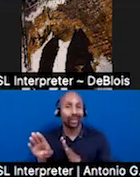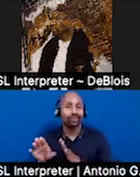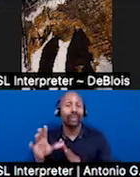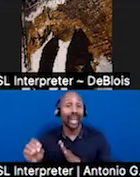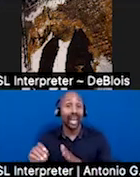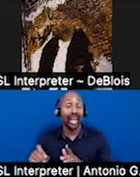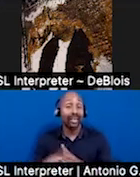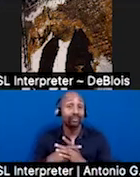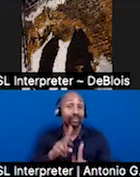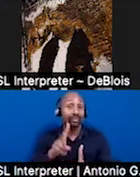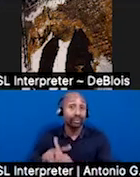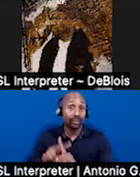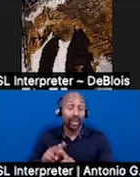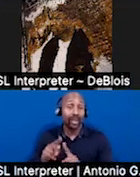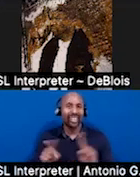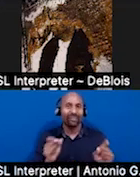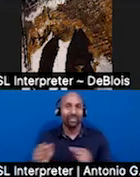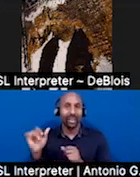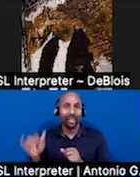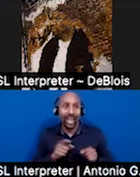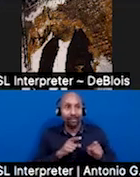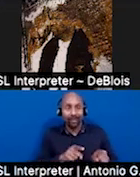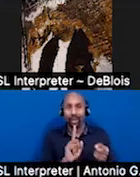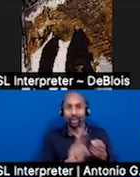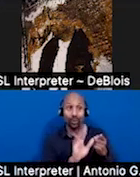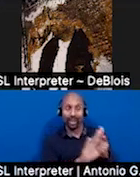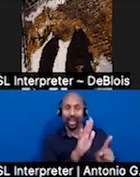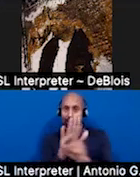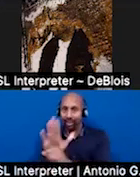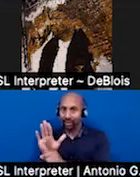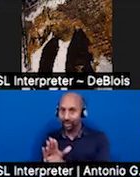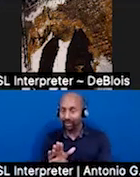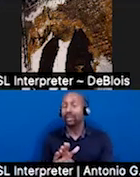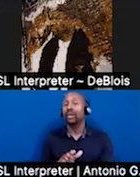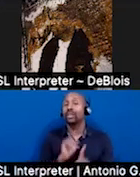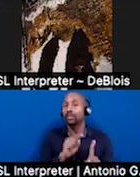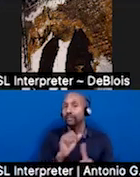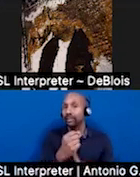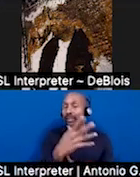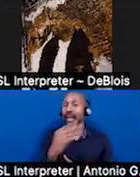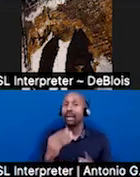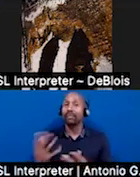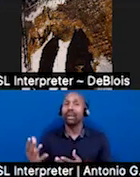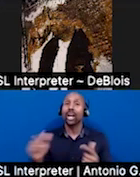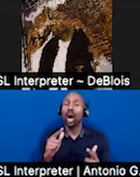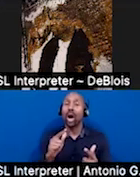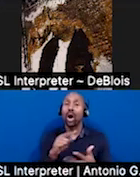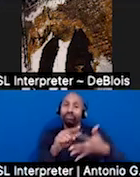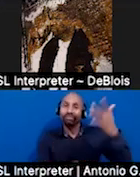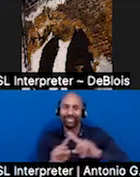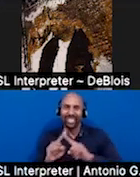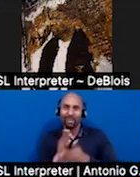to their unique circumstances and that address all 3 components of access: availability, affordability,